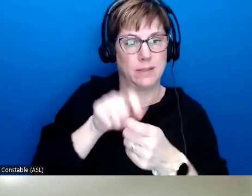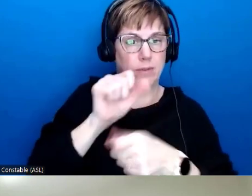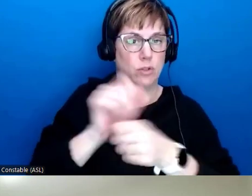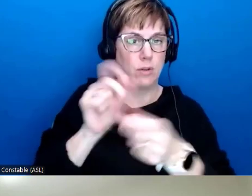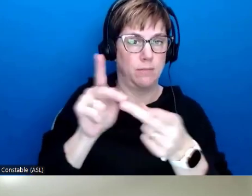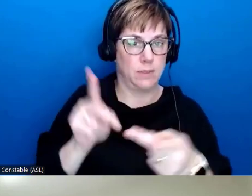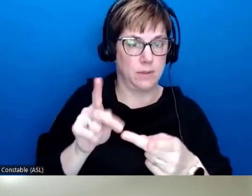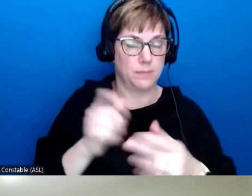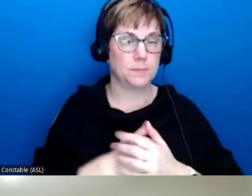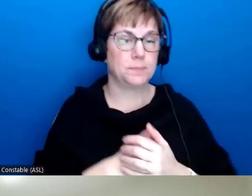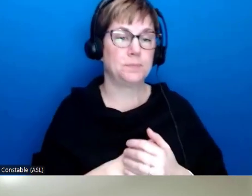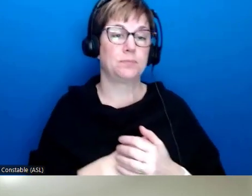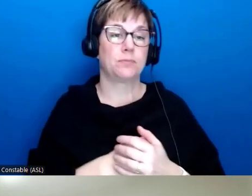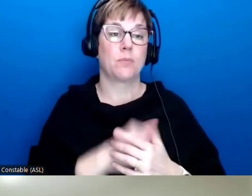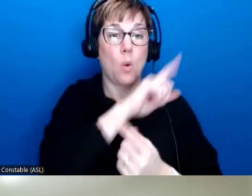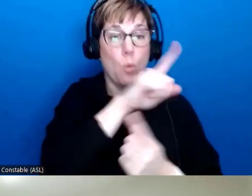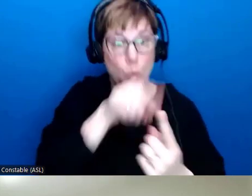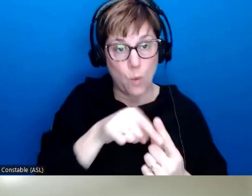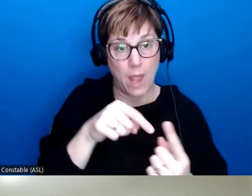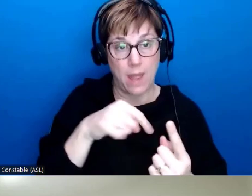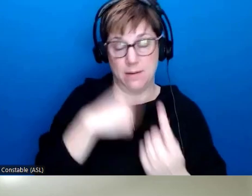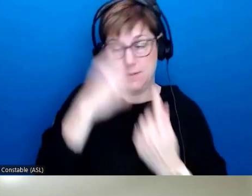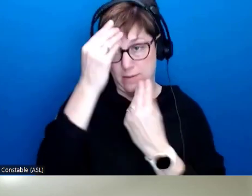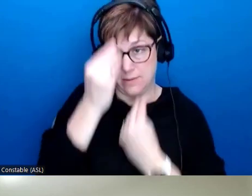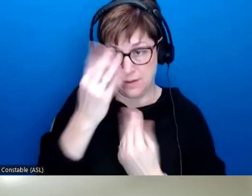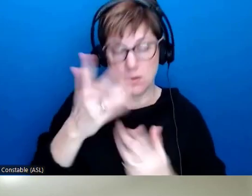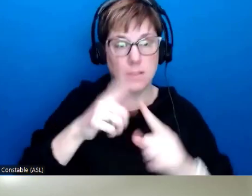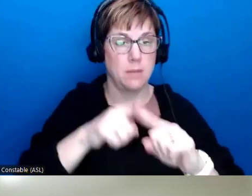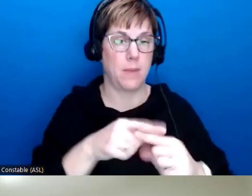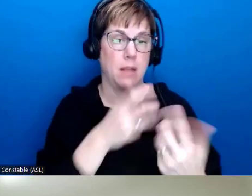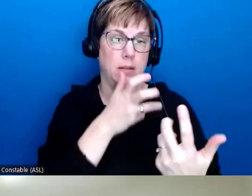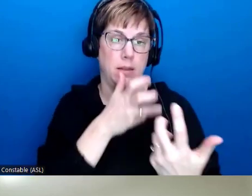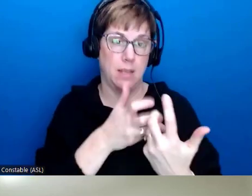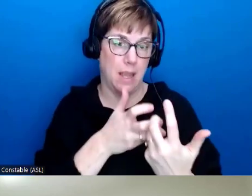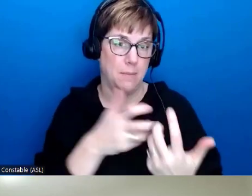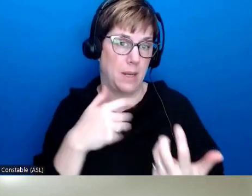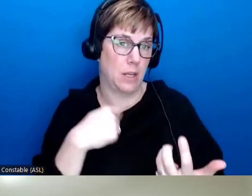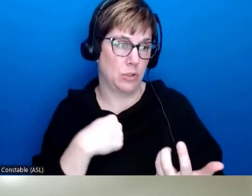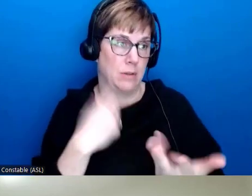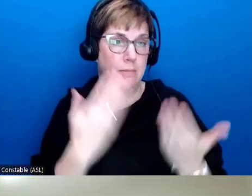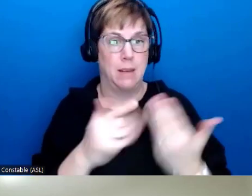again, the timing of your disclosure is going to depend on the accommodation you may need.